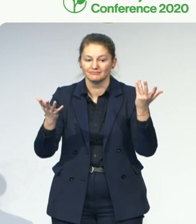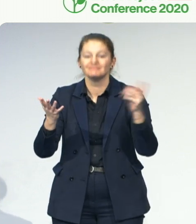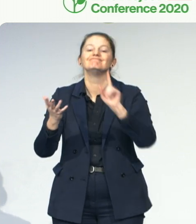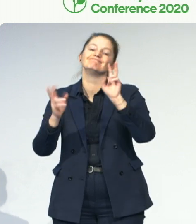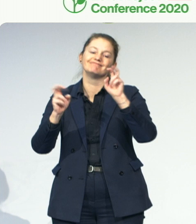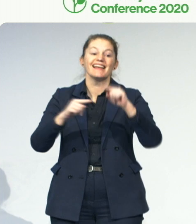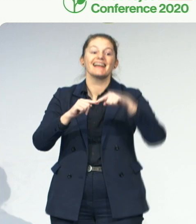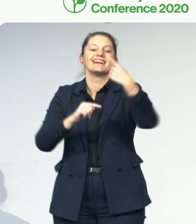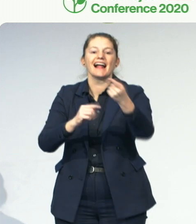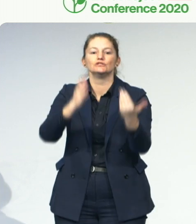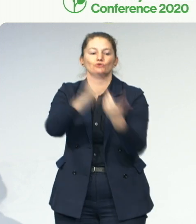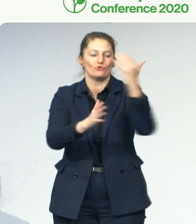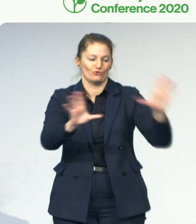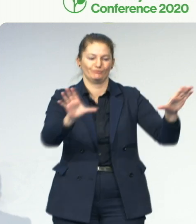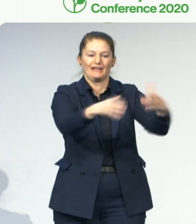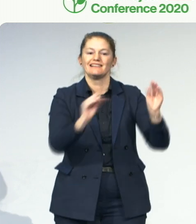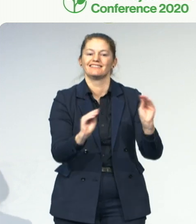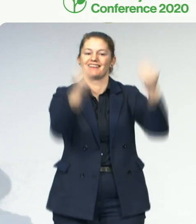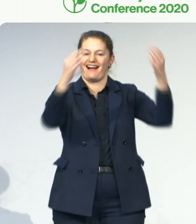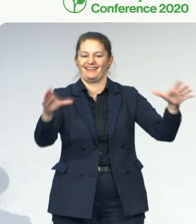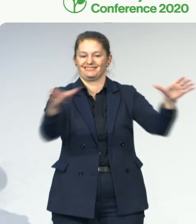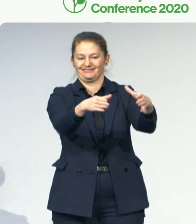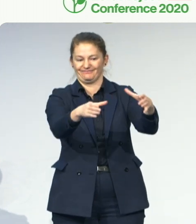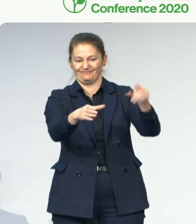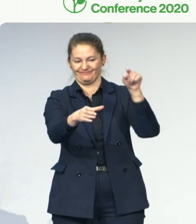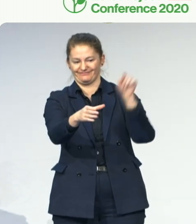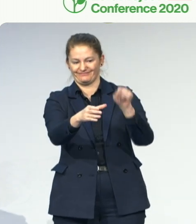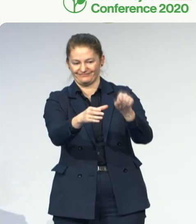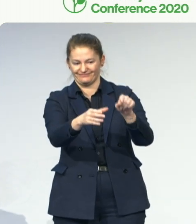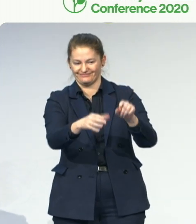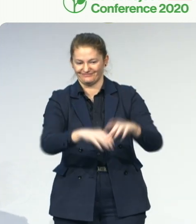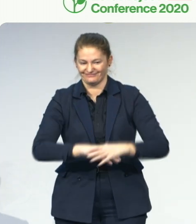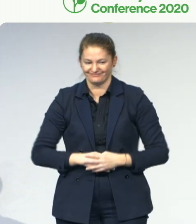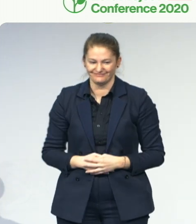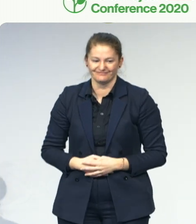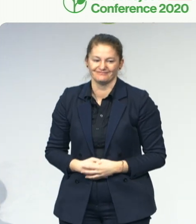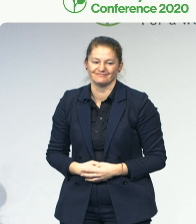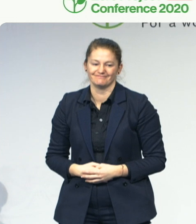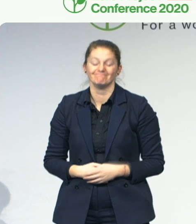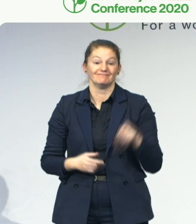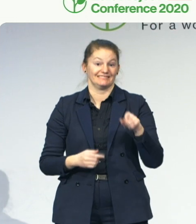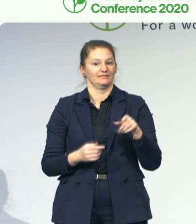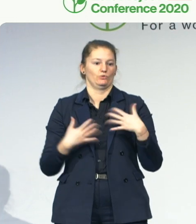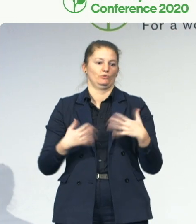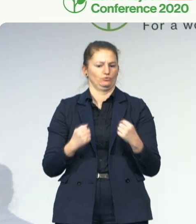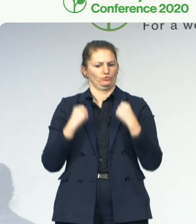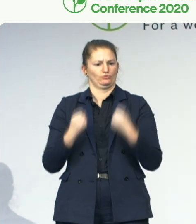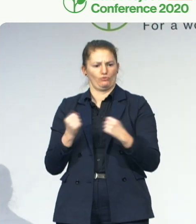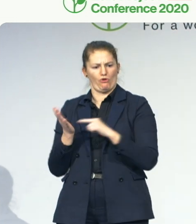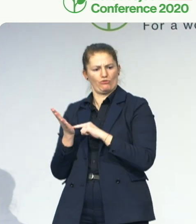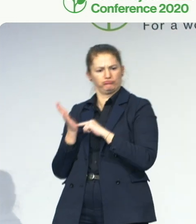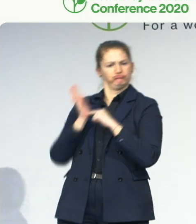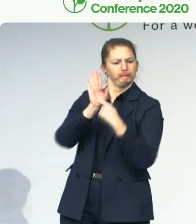most cases. And therefore, this is a strong sign that how important it is to